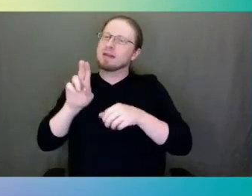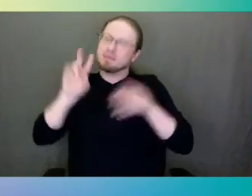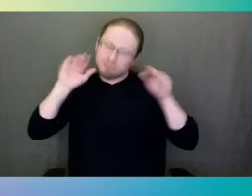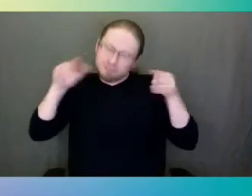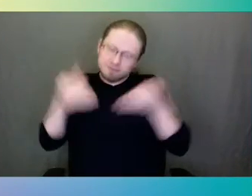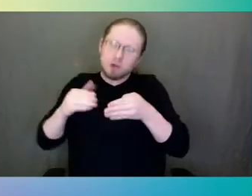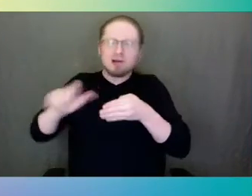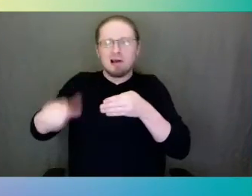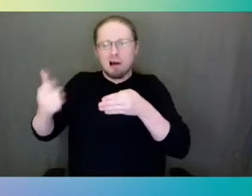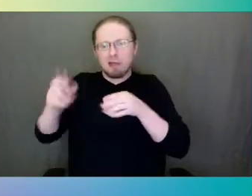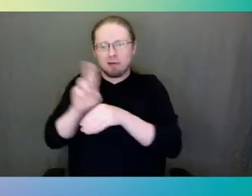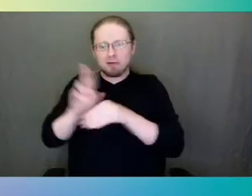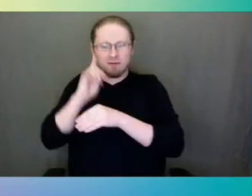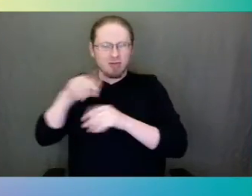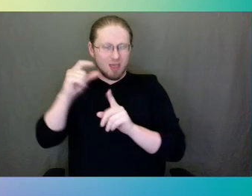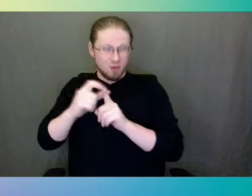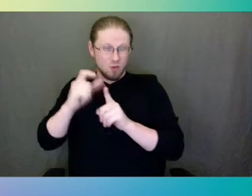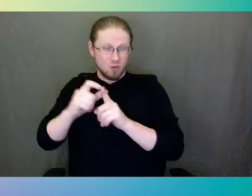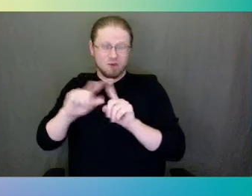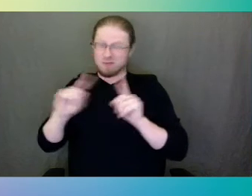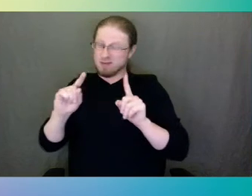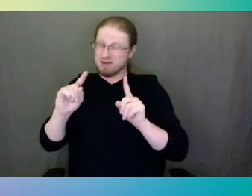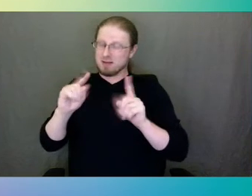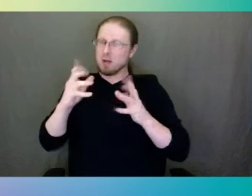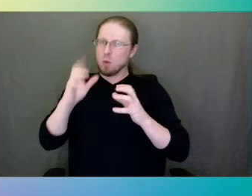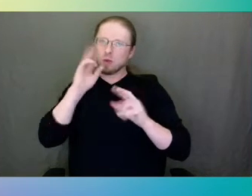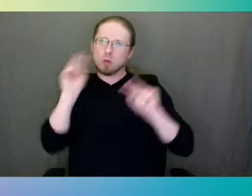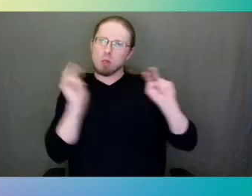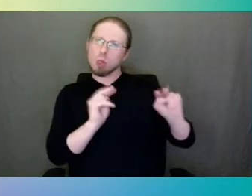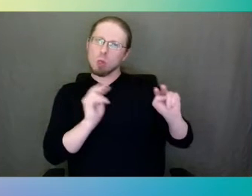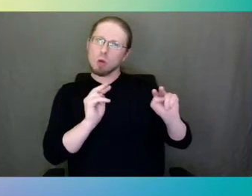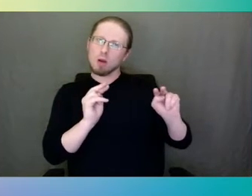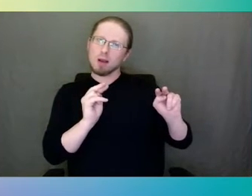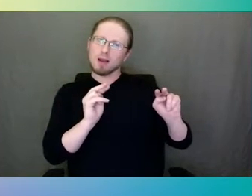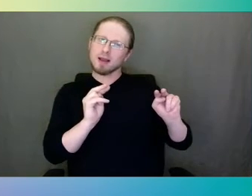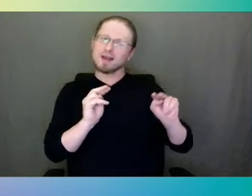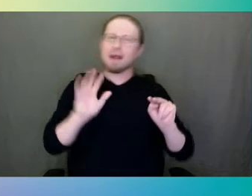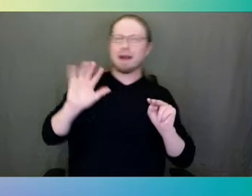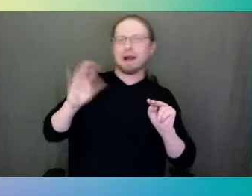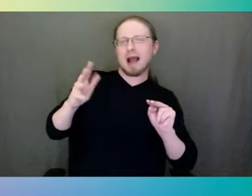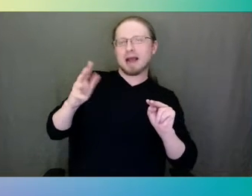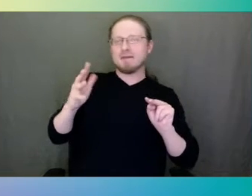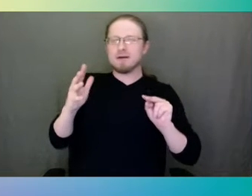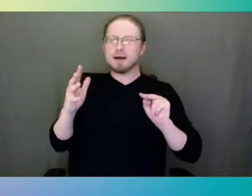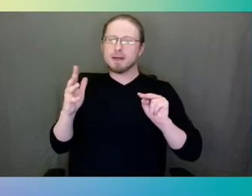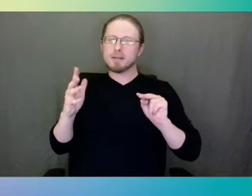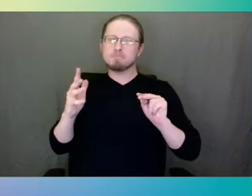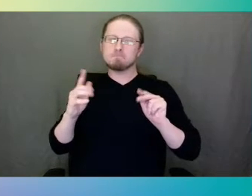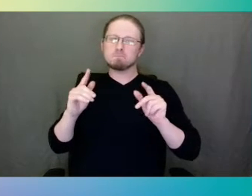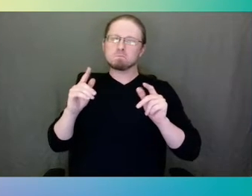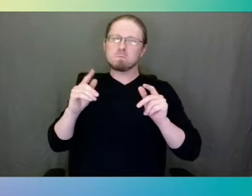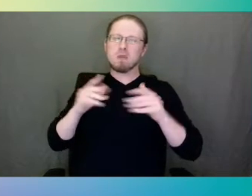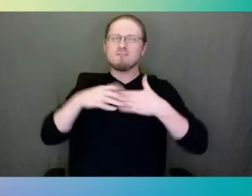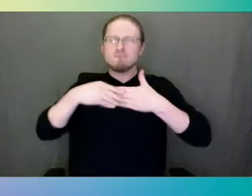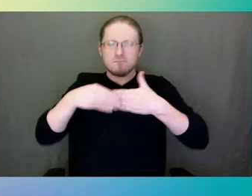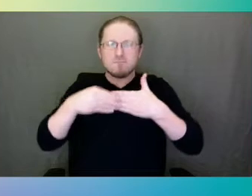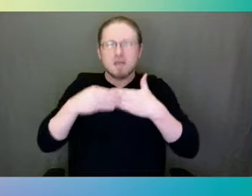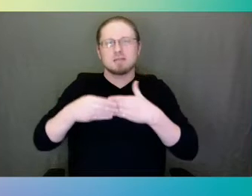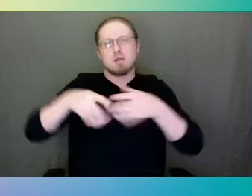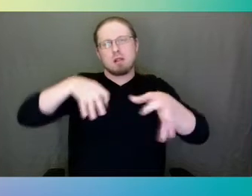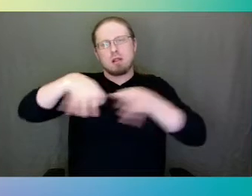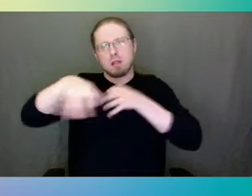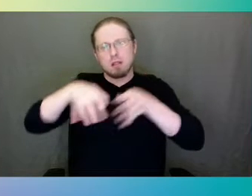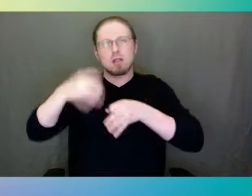do is look at a working definition that we can use. And I've created this to kind